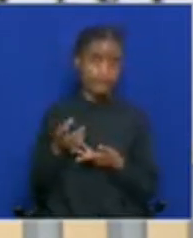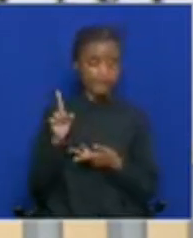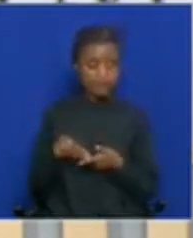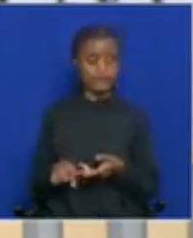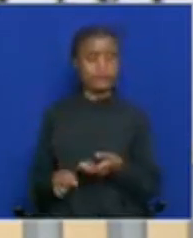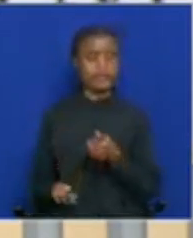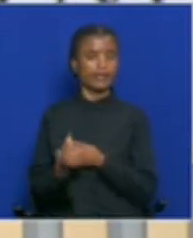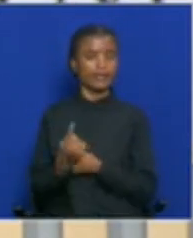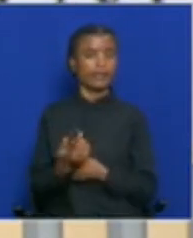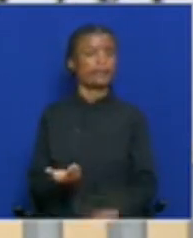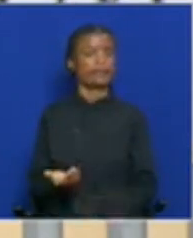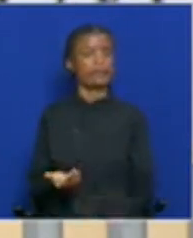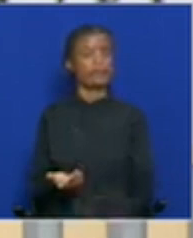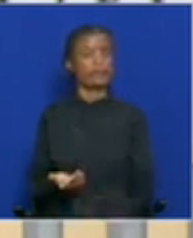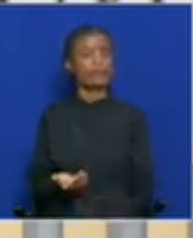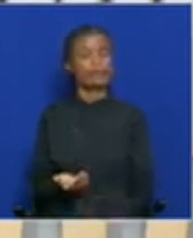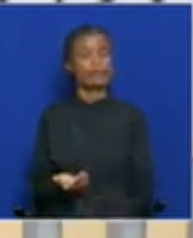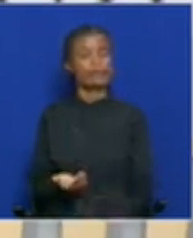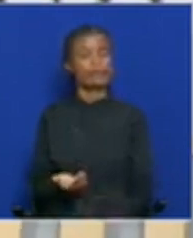Okay.